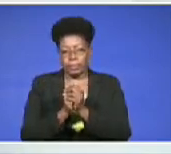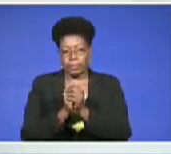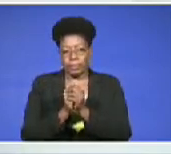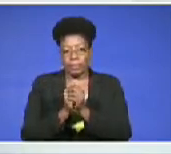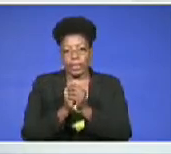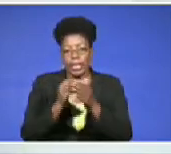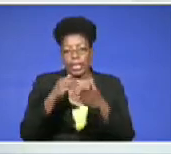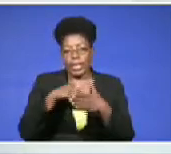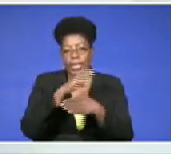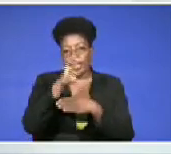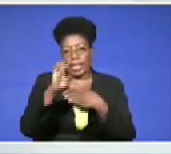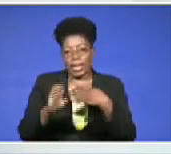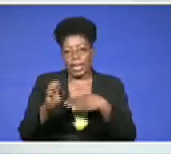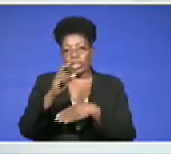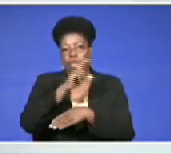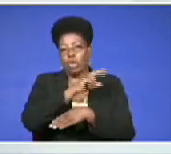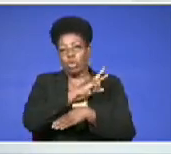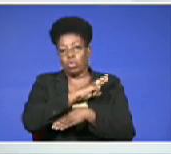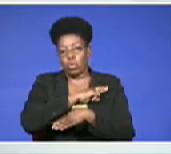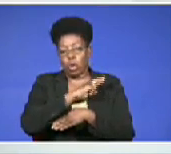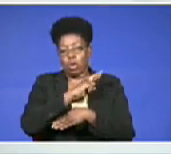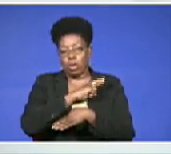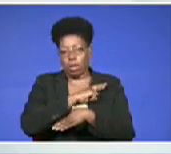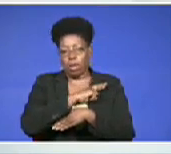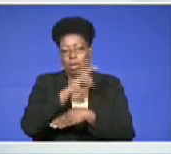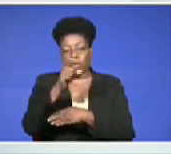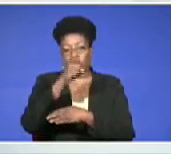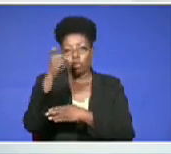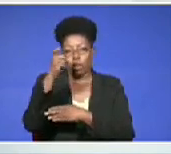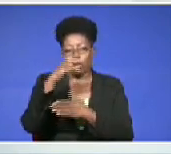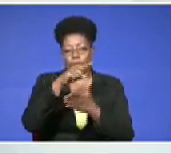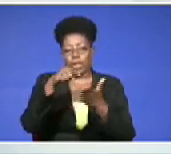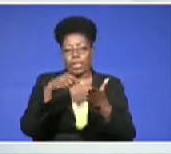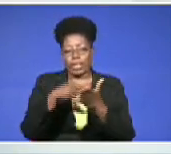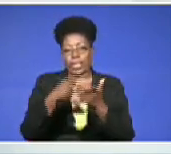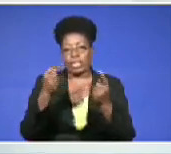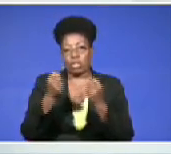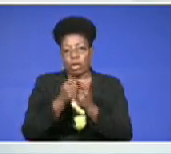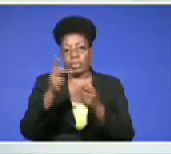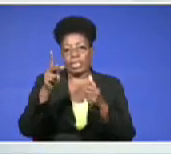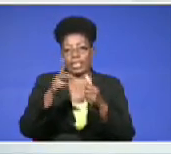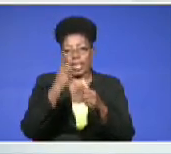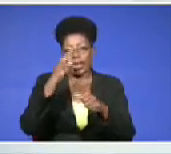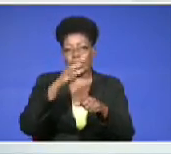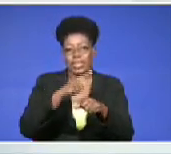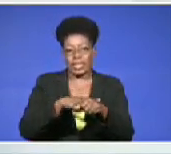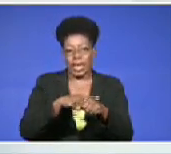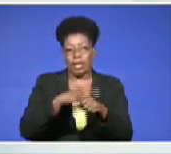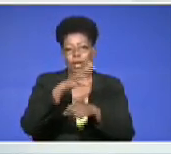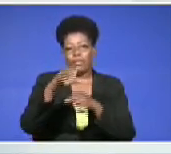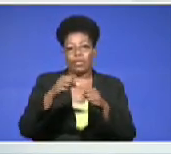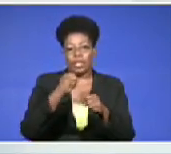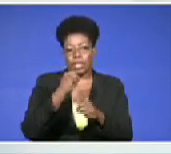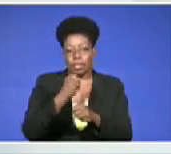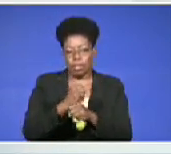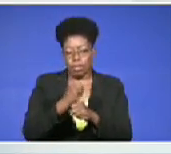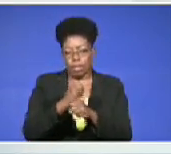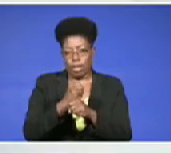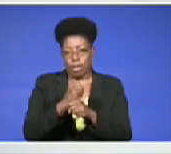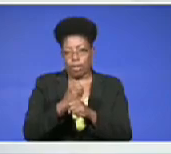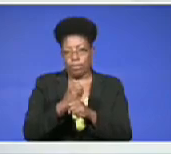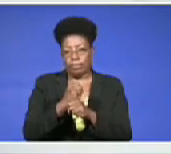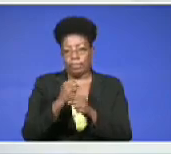in the end, Tasso Roker was crowned the winner of this tournament for the 2nd straight year with 231 points out of a